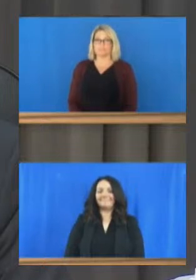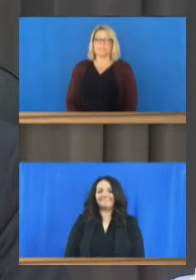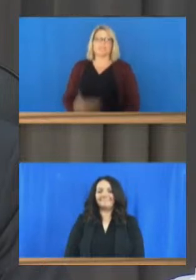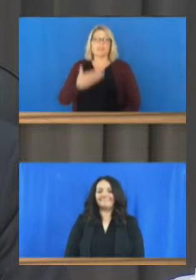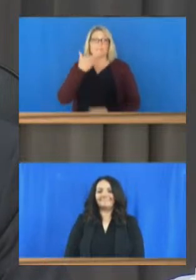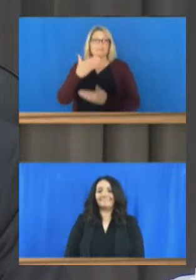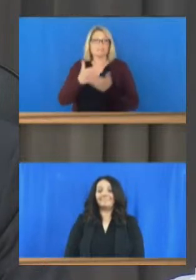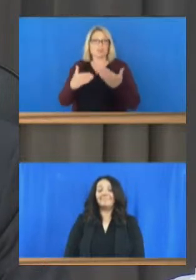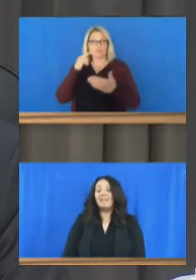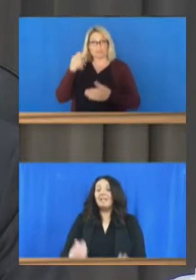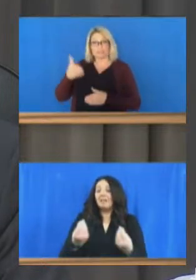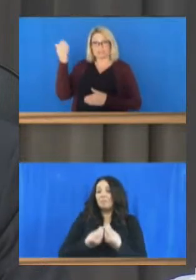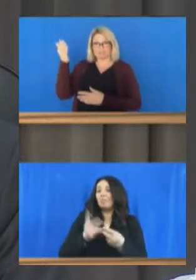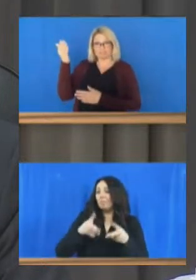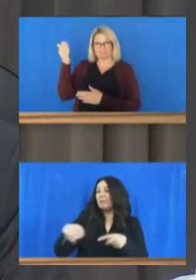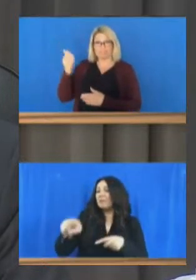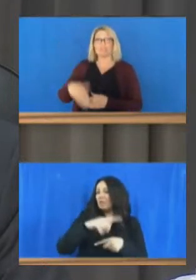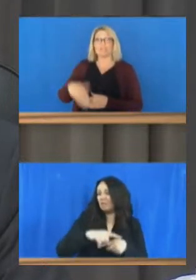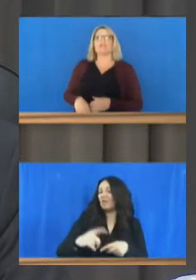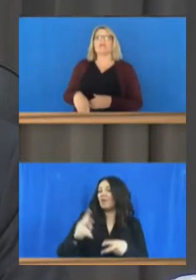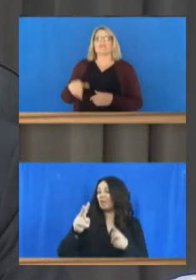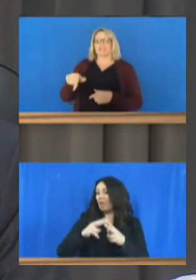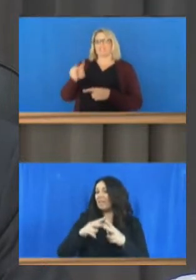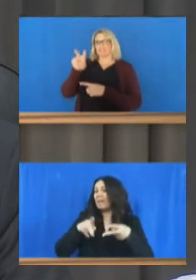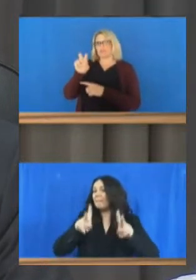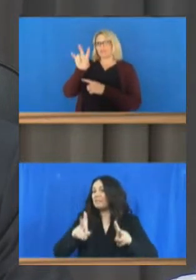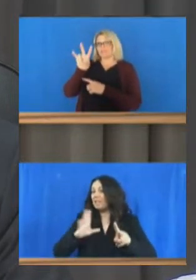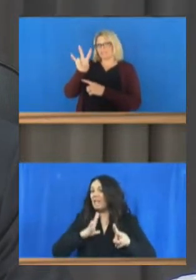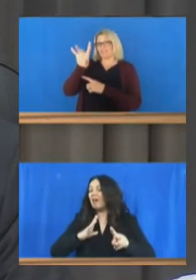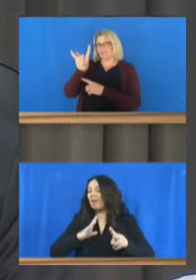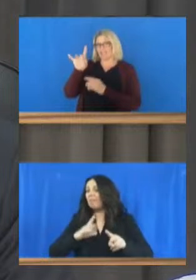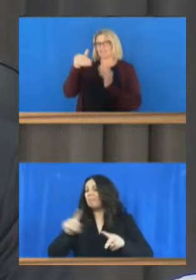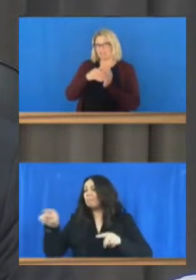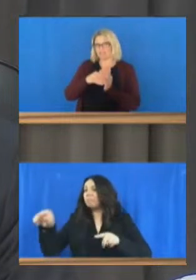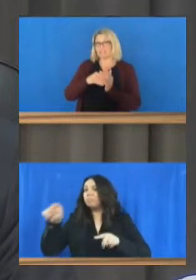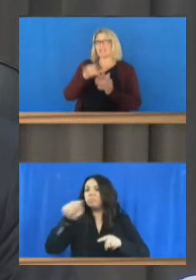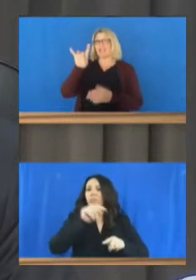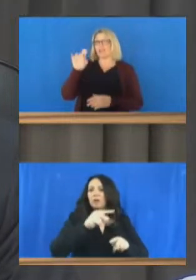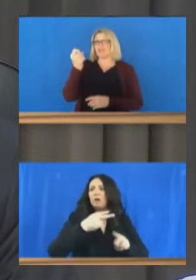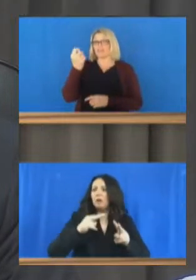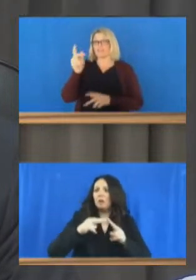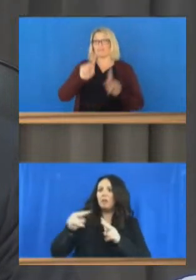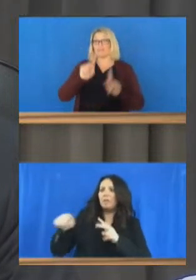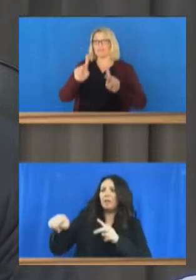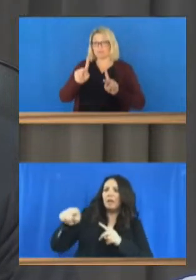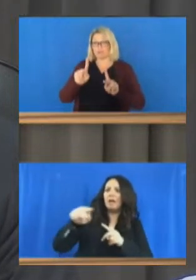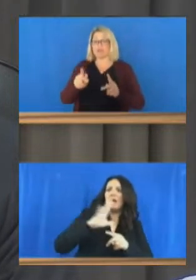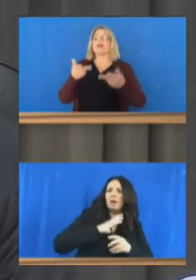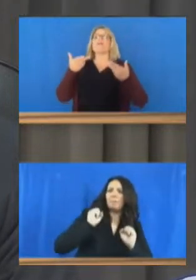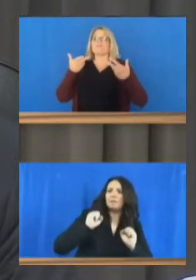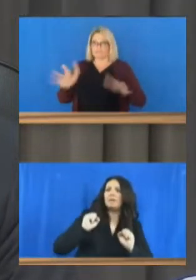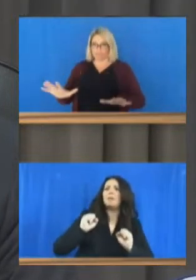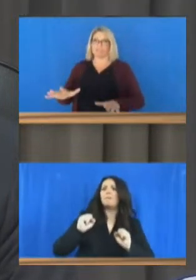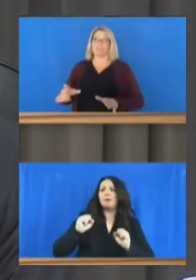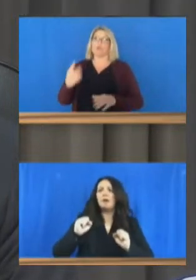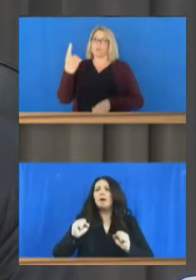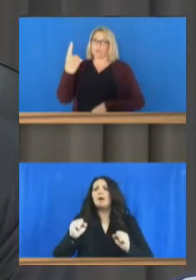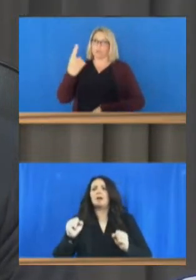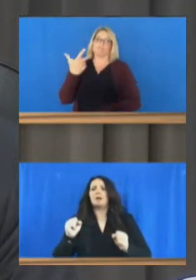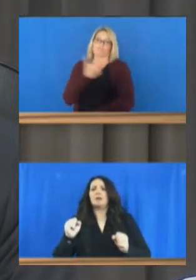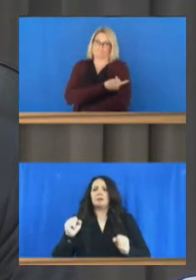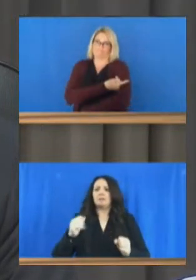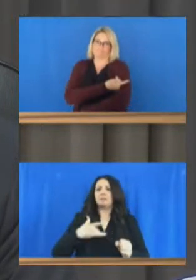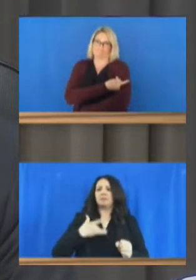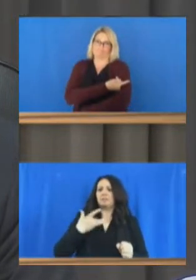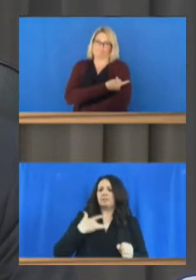remainder will take place by month's end. And as well, the Department of Social Development has confirmed that more than 63% of long-term